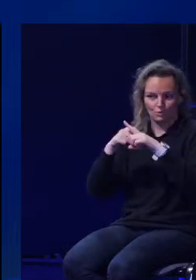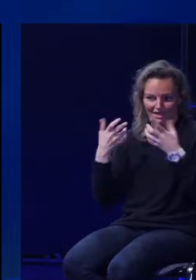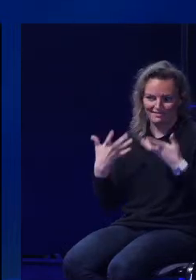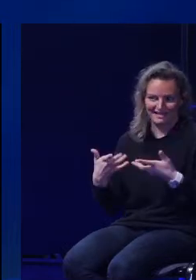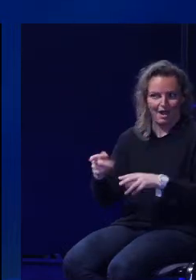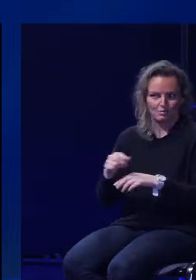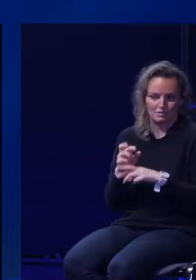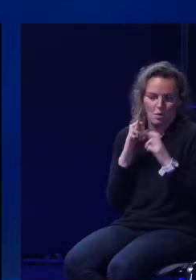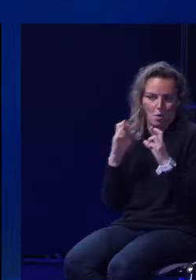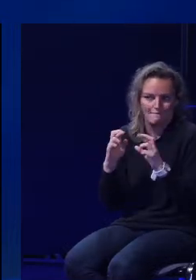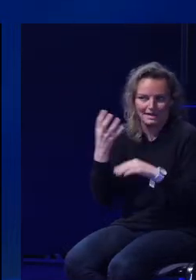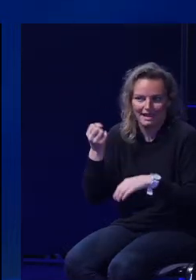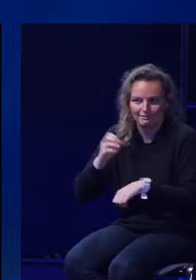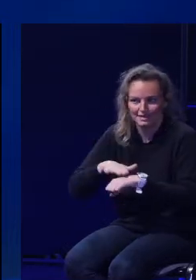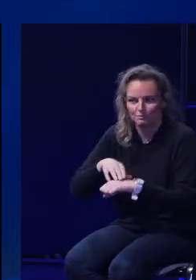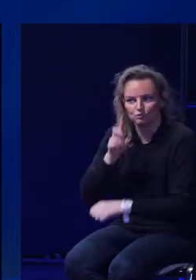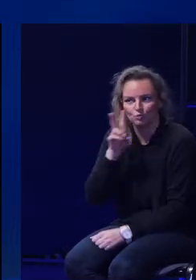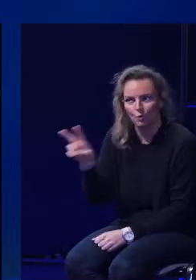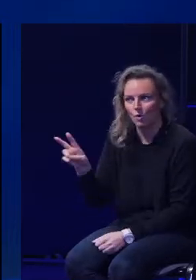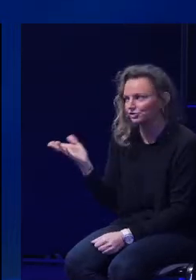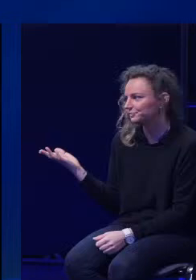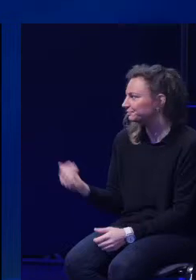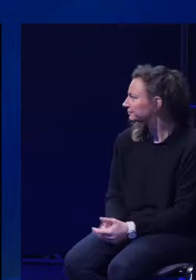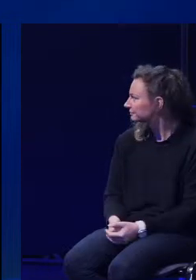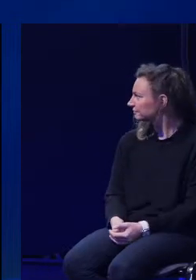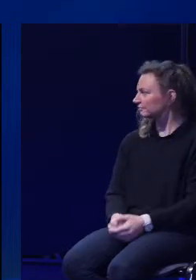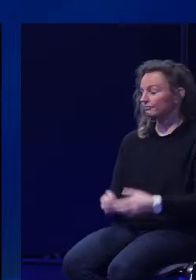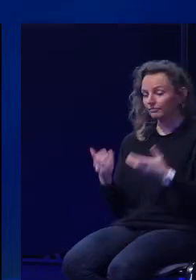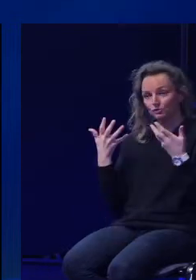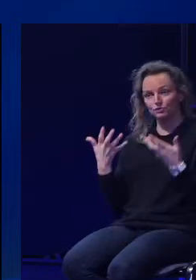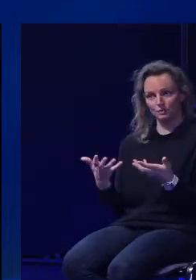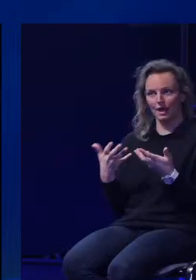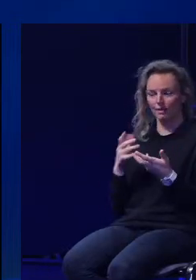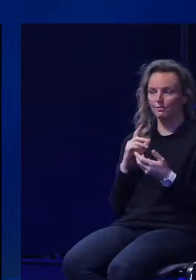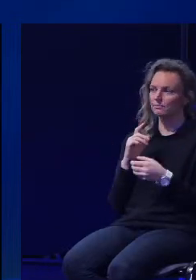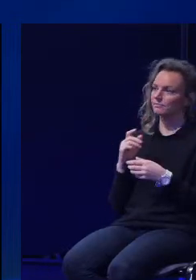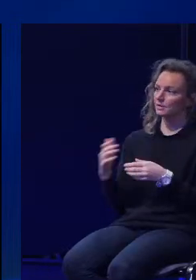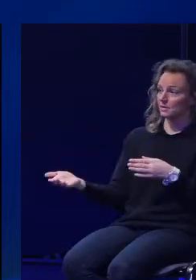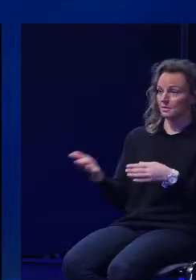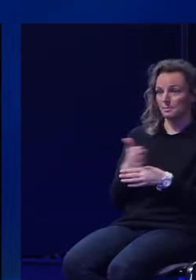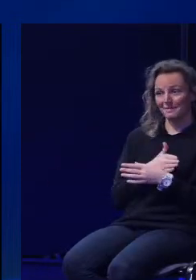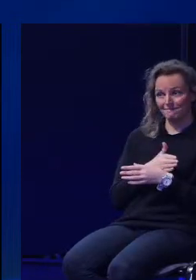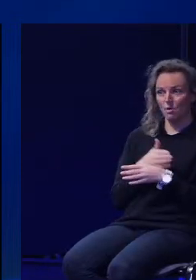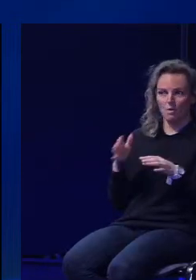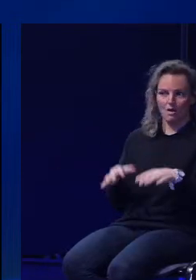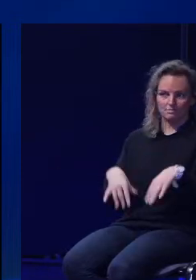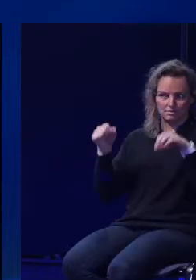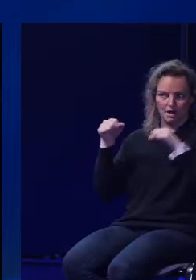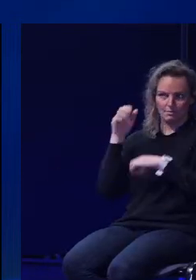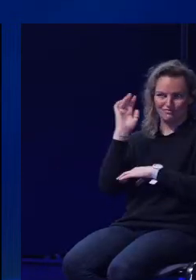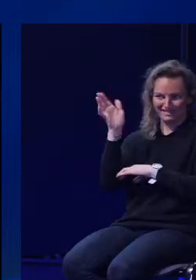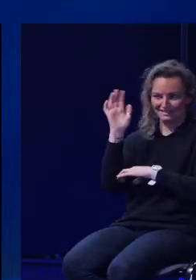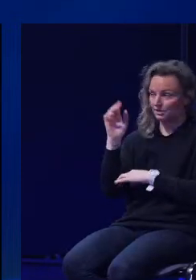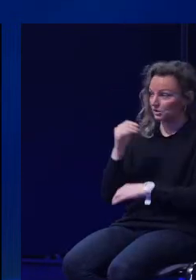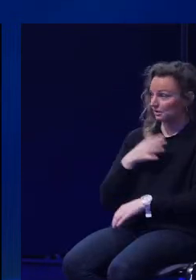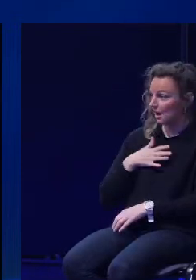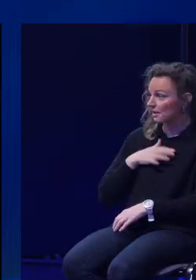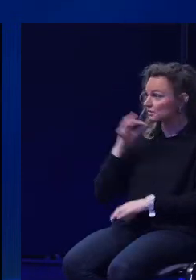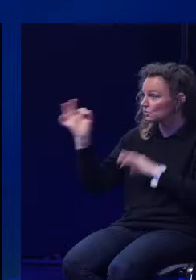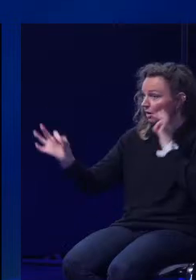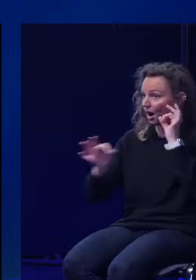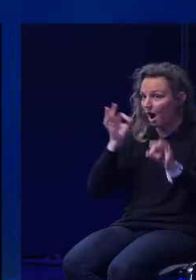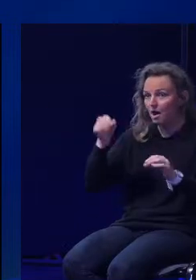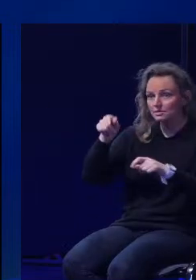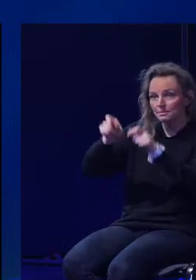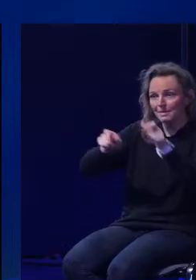will. Okay, so let's go straight into it. Now, before I start presentations like this, I usually like to ask people in the room what